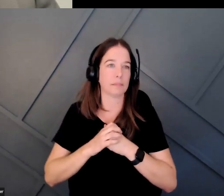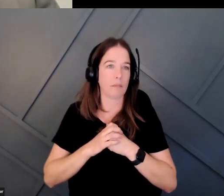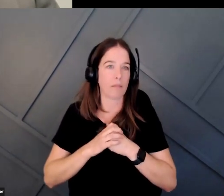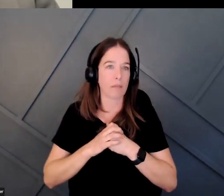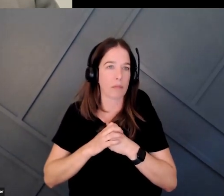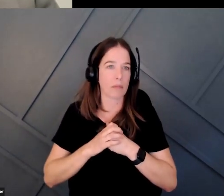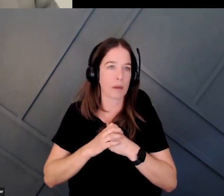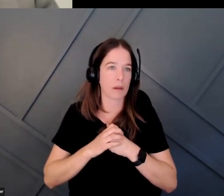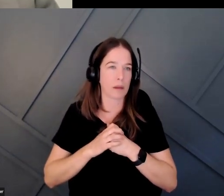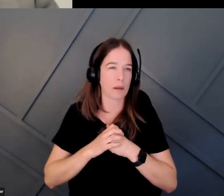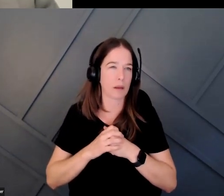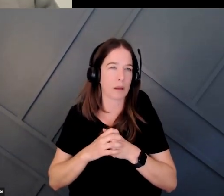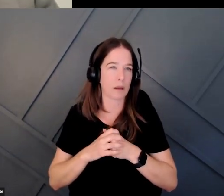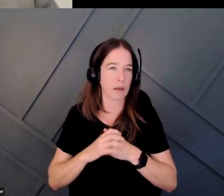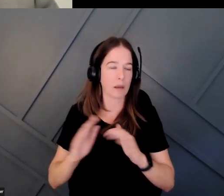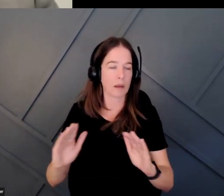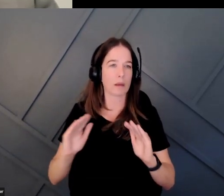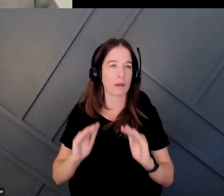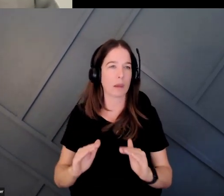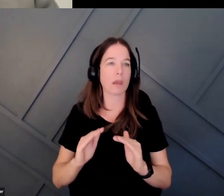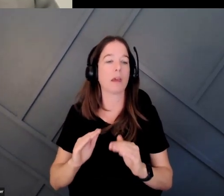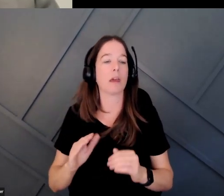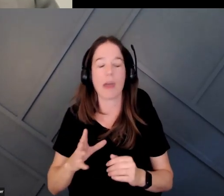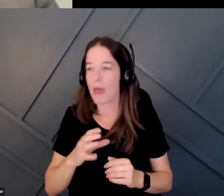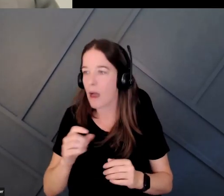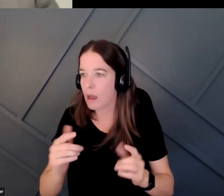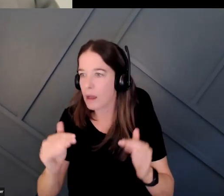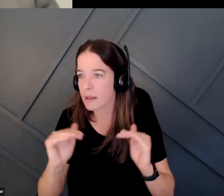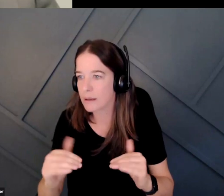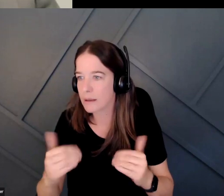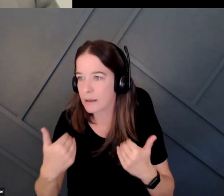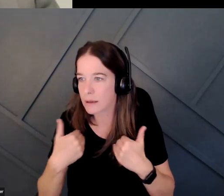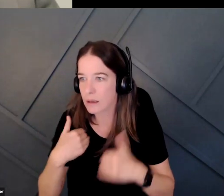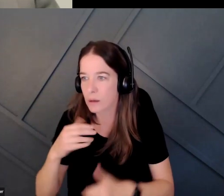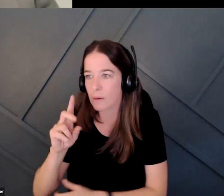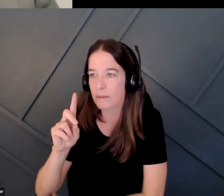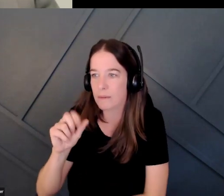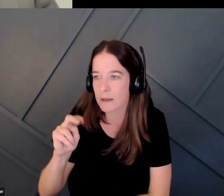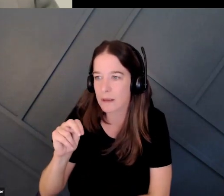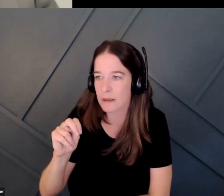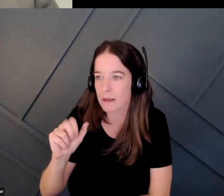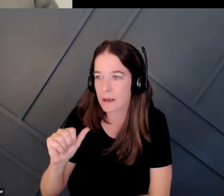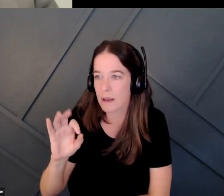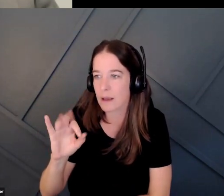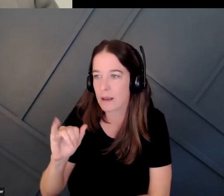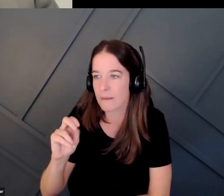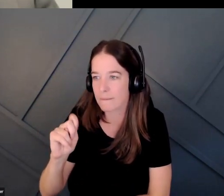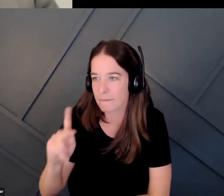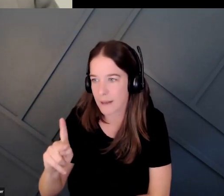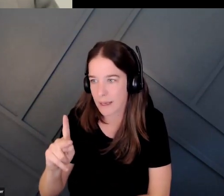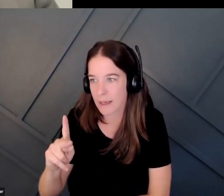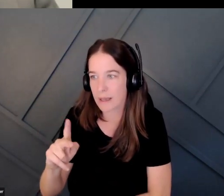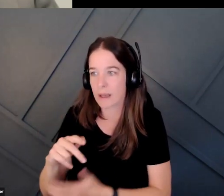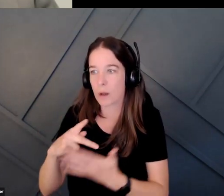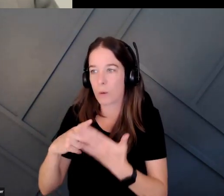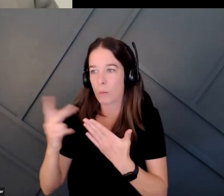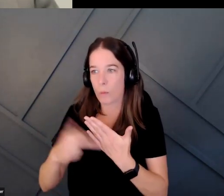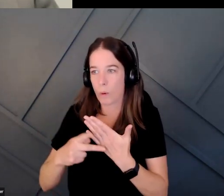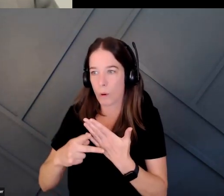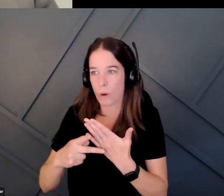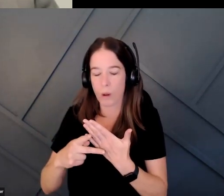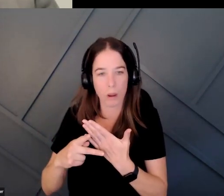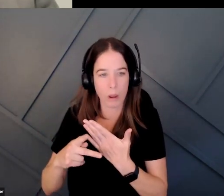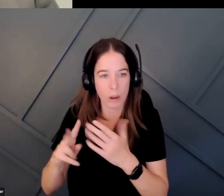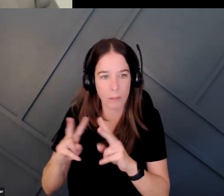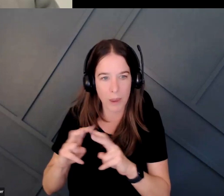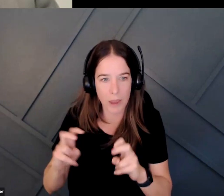Energy Assistance in the Office of Community Services at ACF, and this administers the Low Income